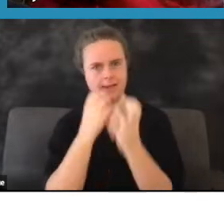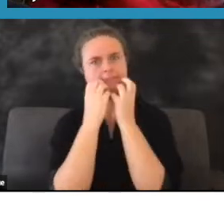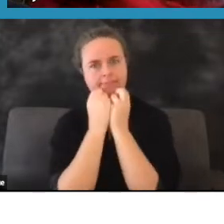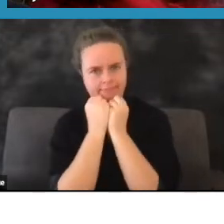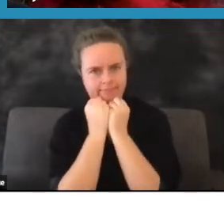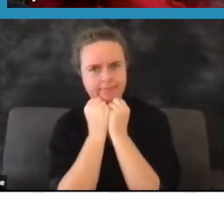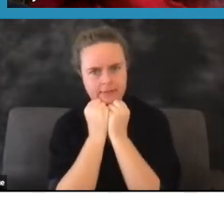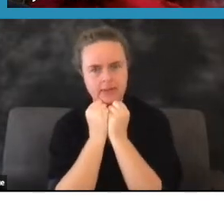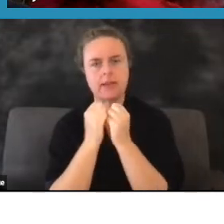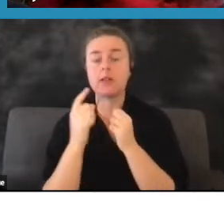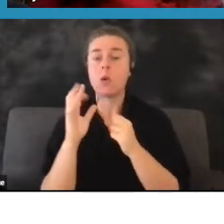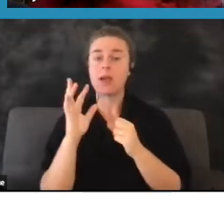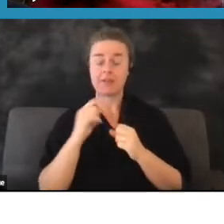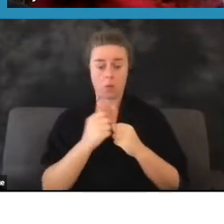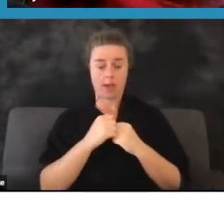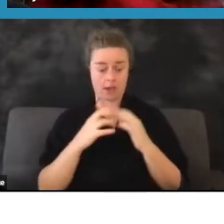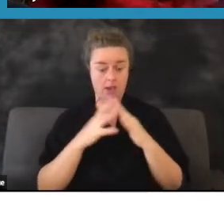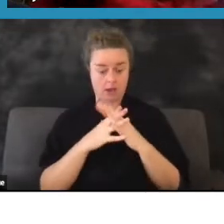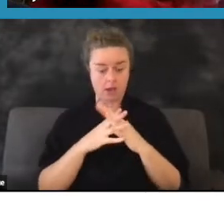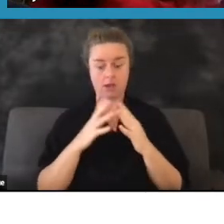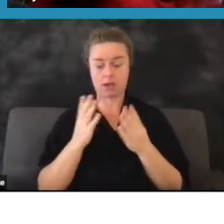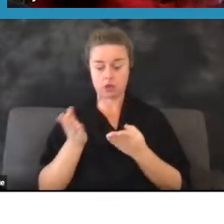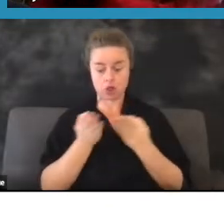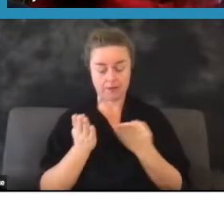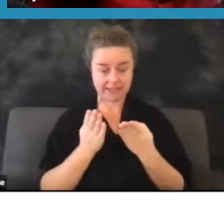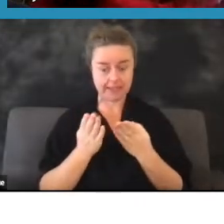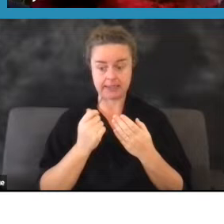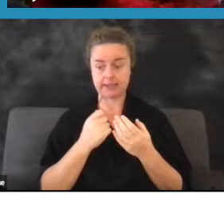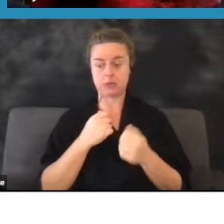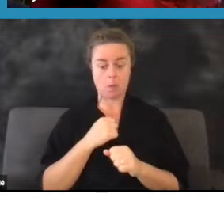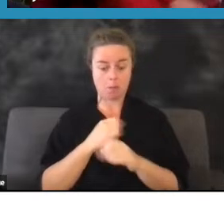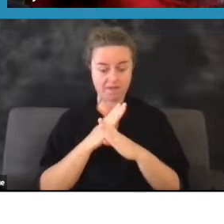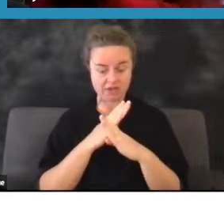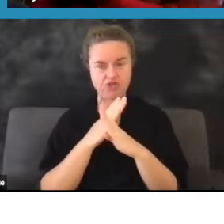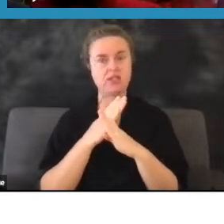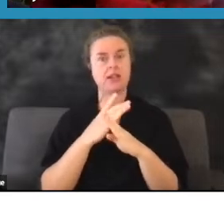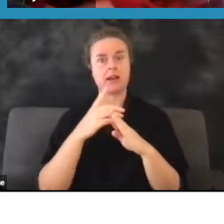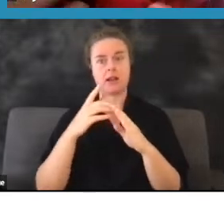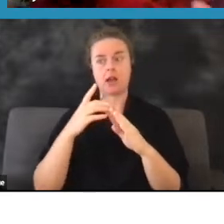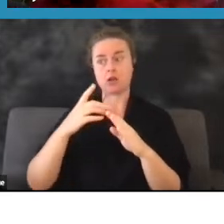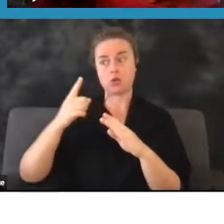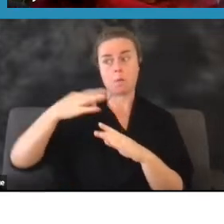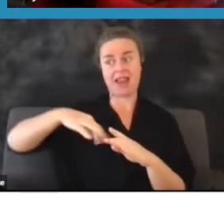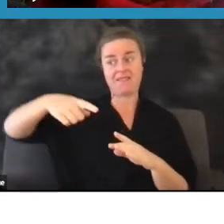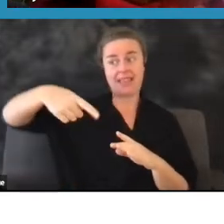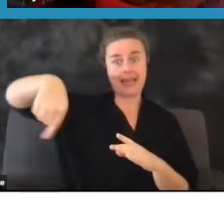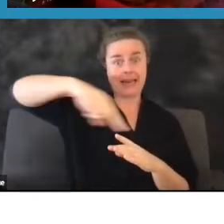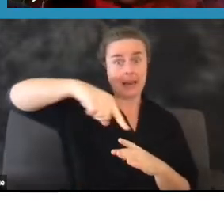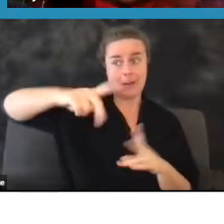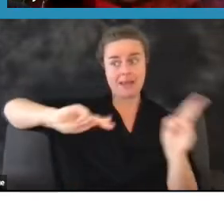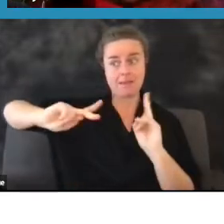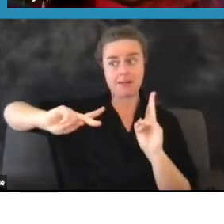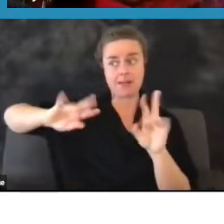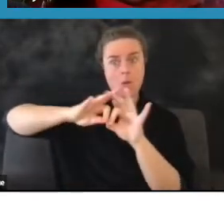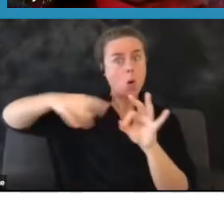interventions and support them in making, whether it's better choices or better opportunities,